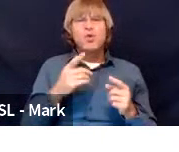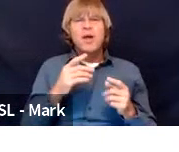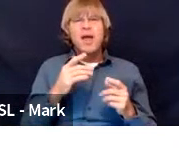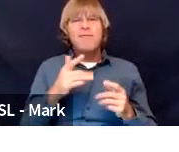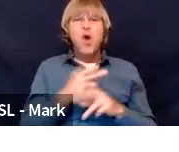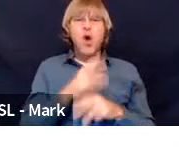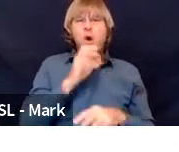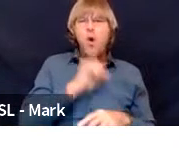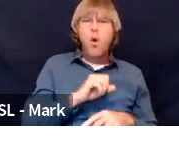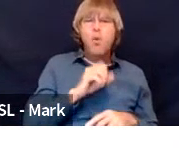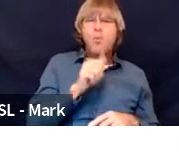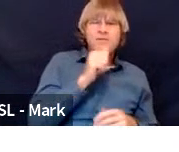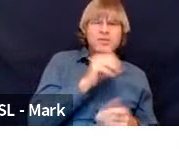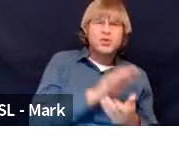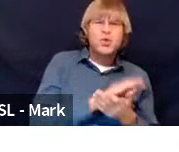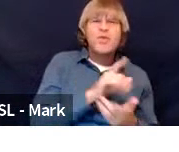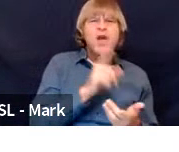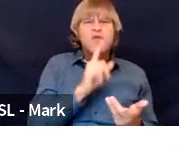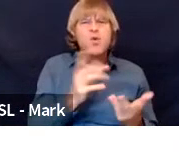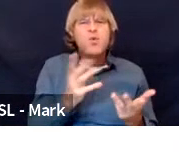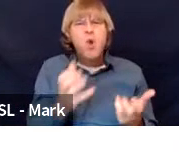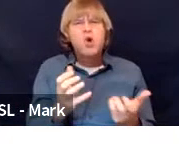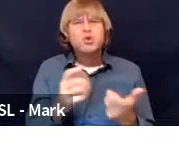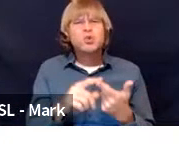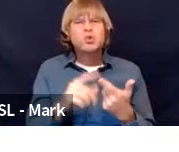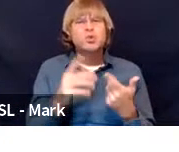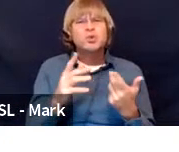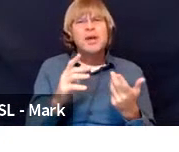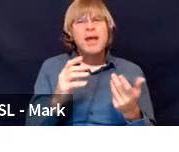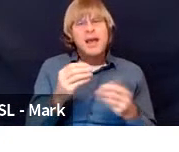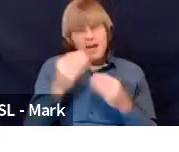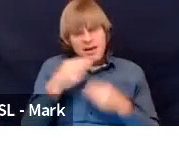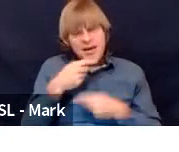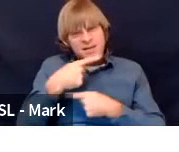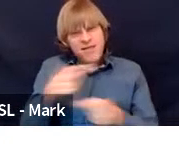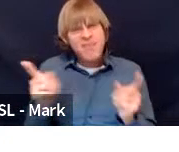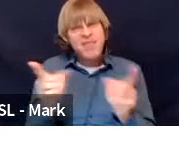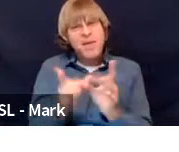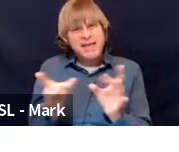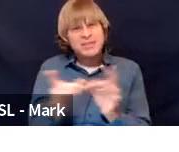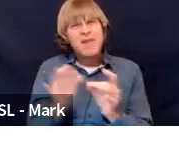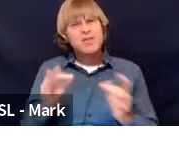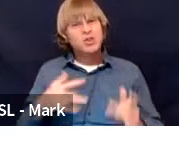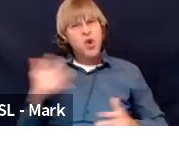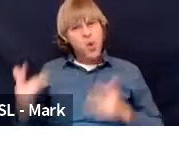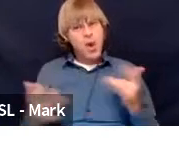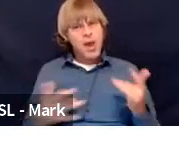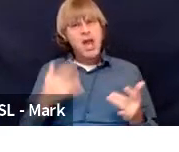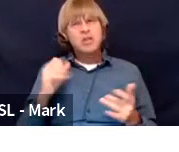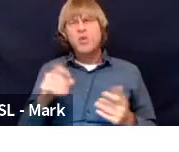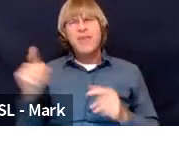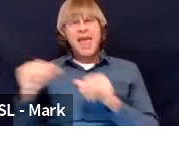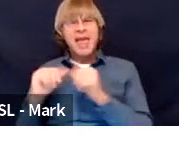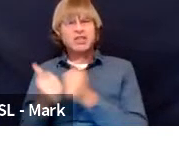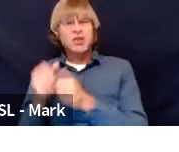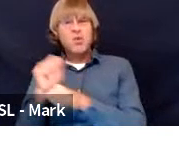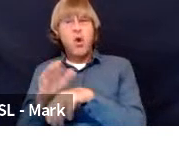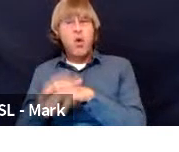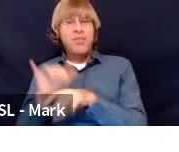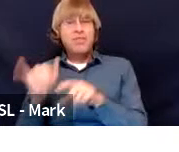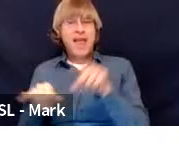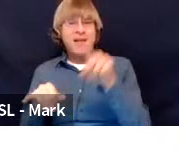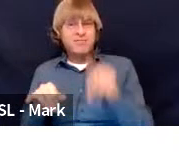prep school vibe, they really, really, really wanted to convey the message of joy. So the agency that worked on this